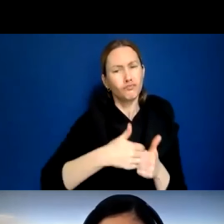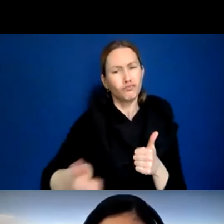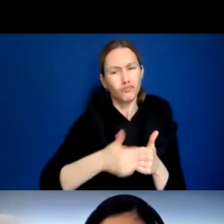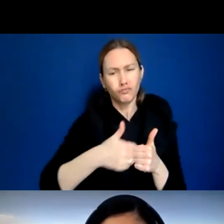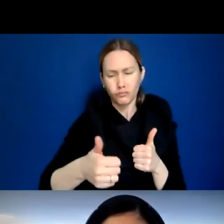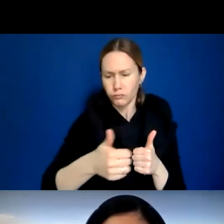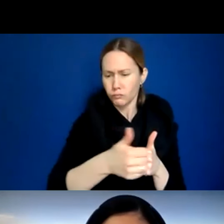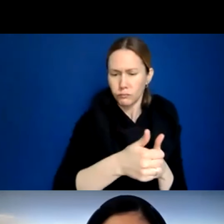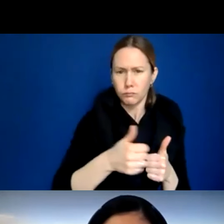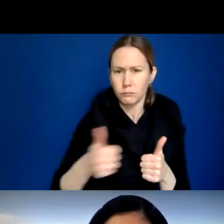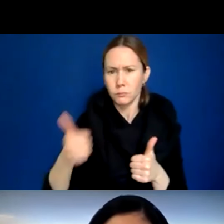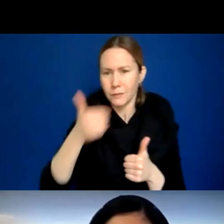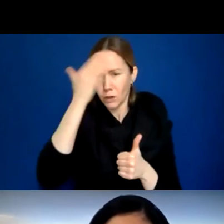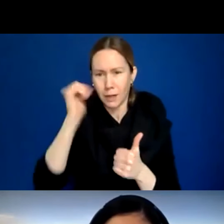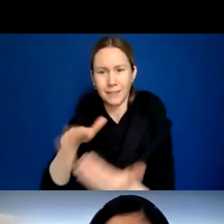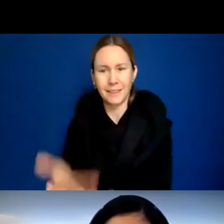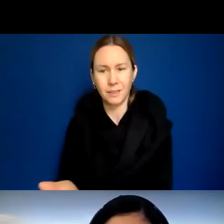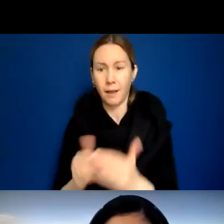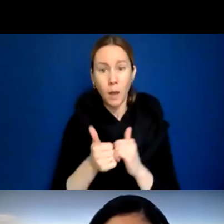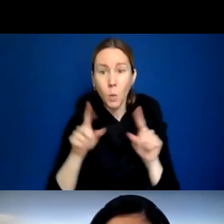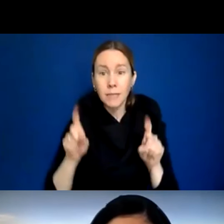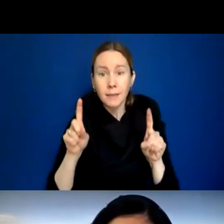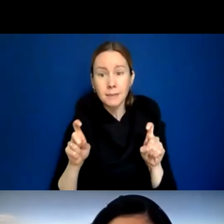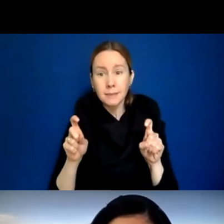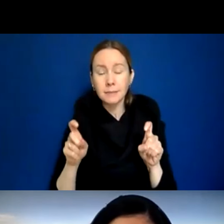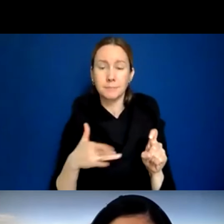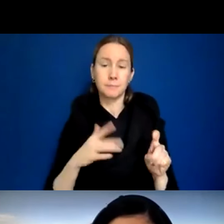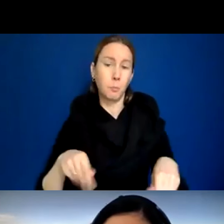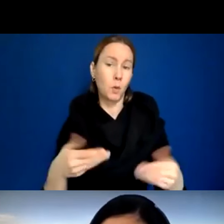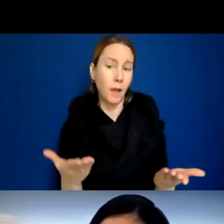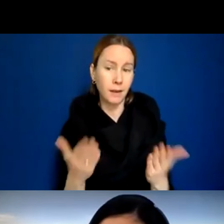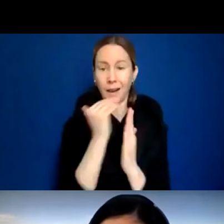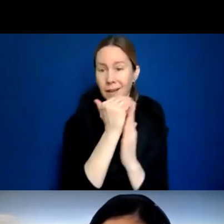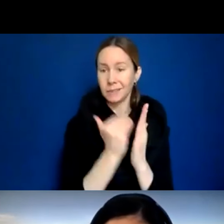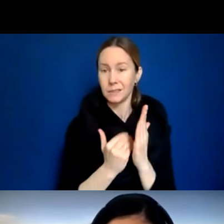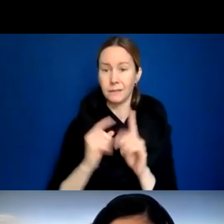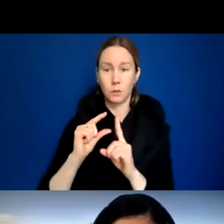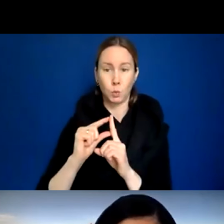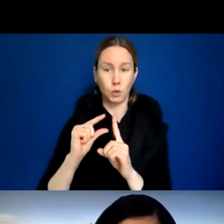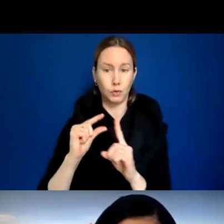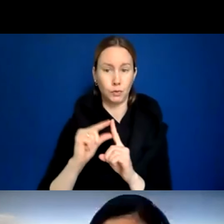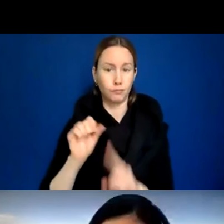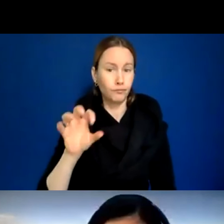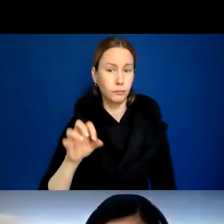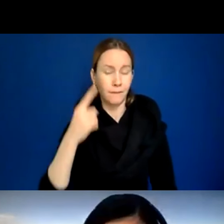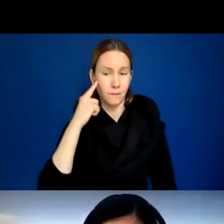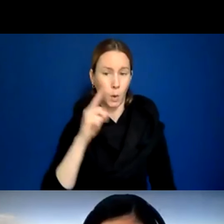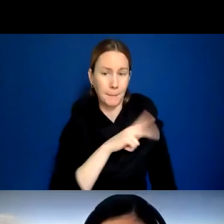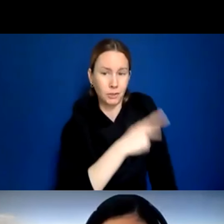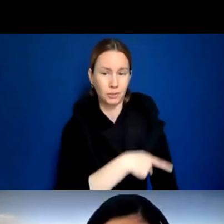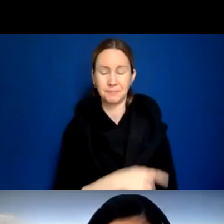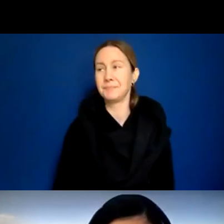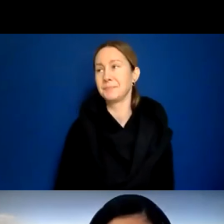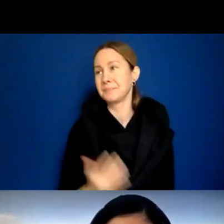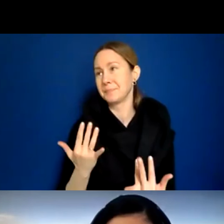this, the typical way is to provide a list of words to the patients, and then a few minutes later,